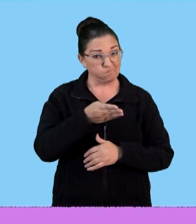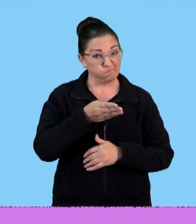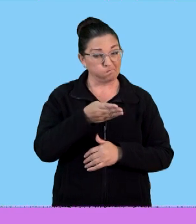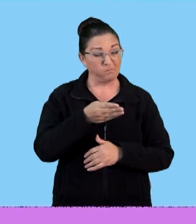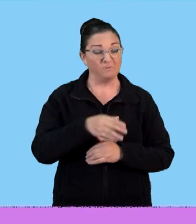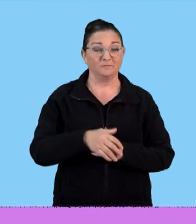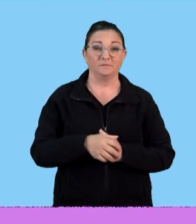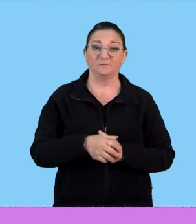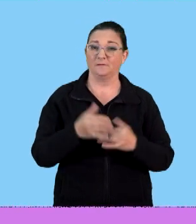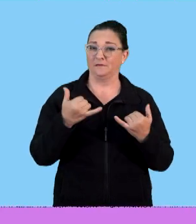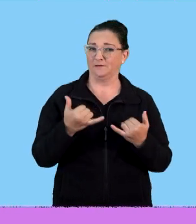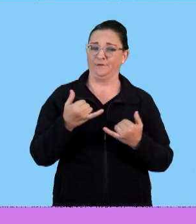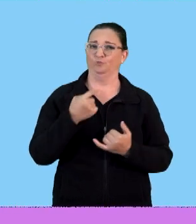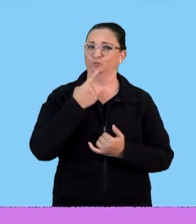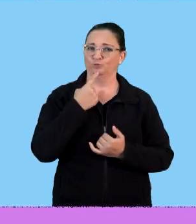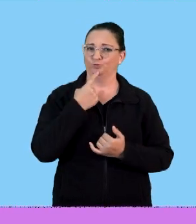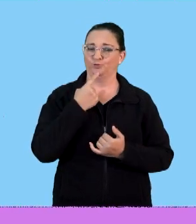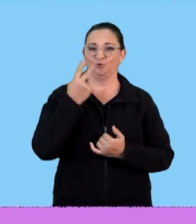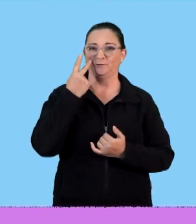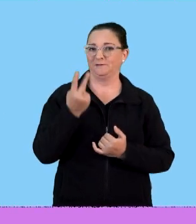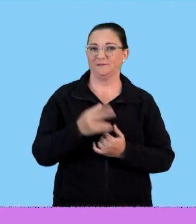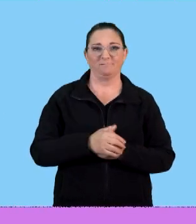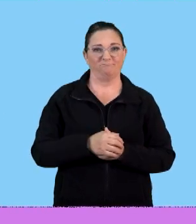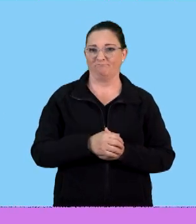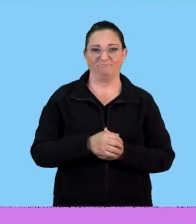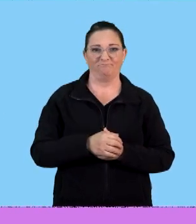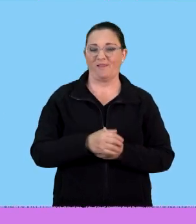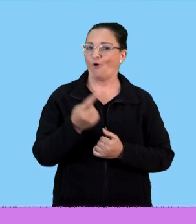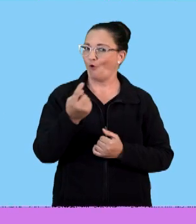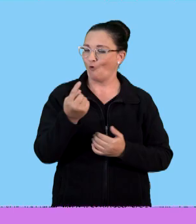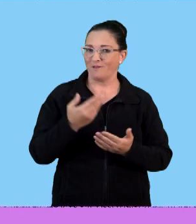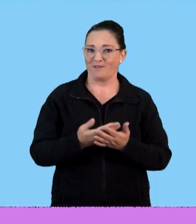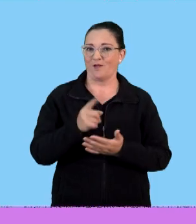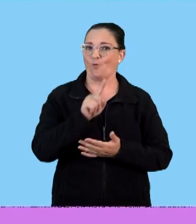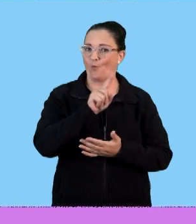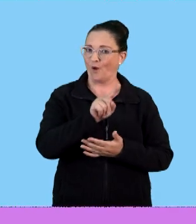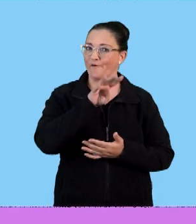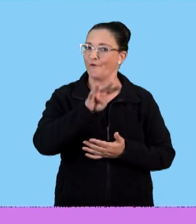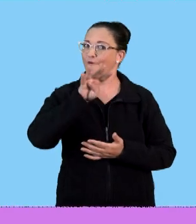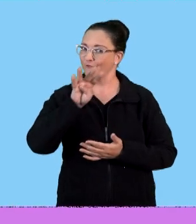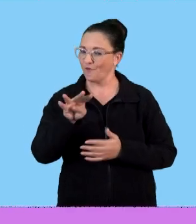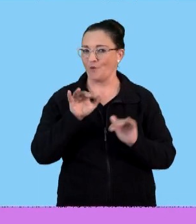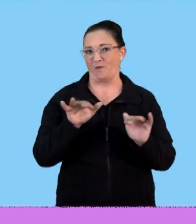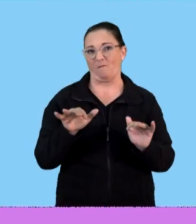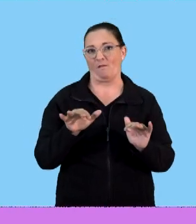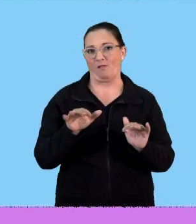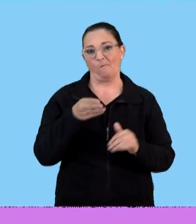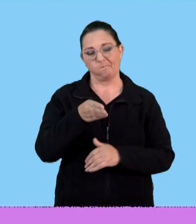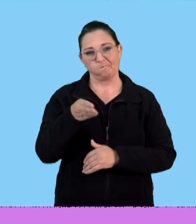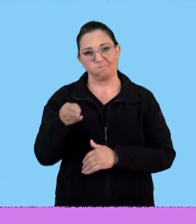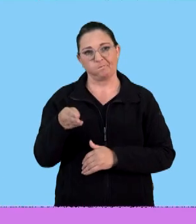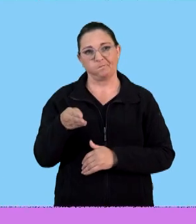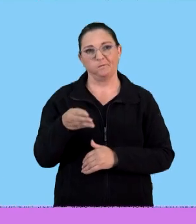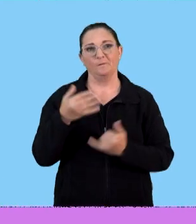right? Now we just established that they can only accommodate 144 people, right?